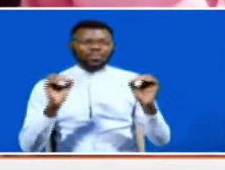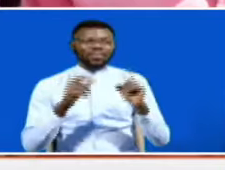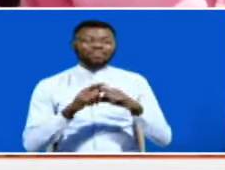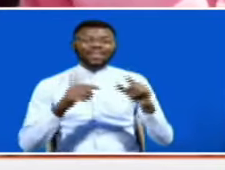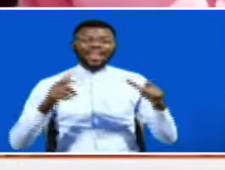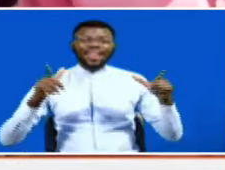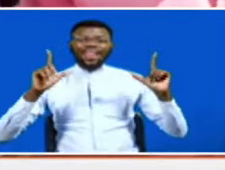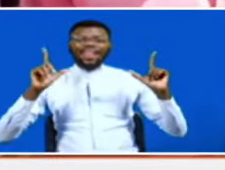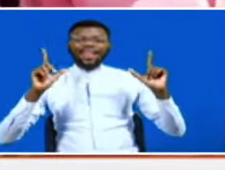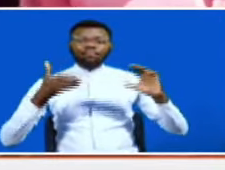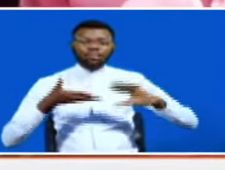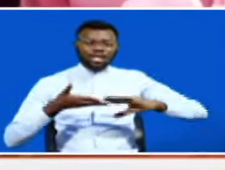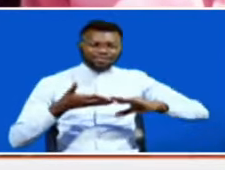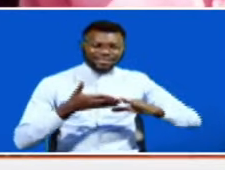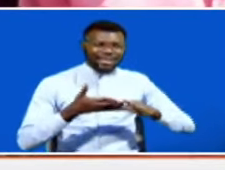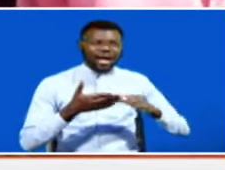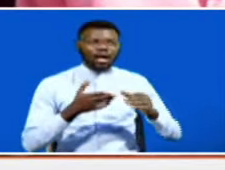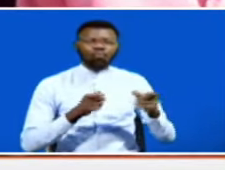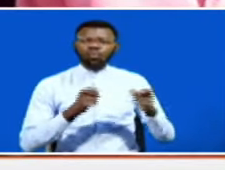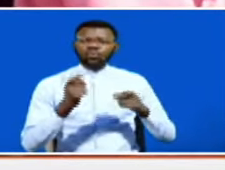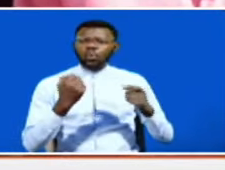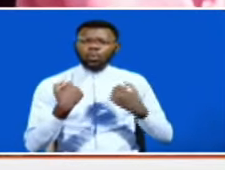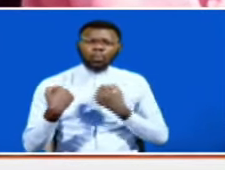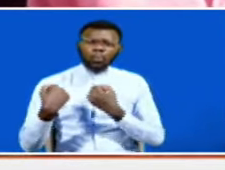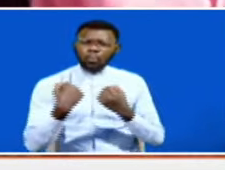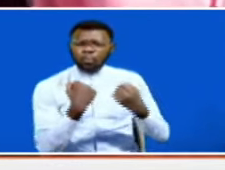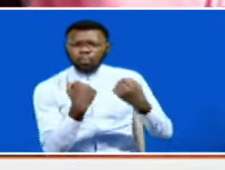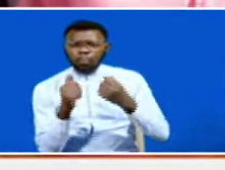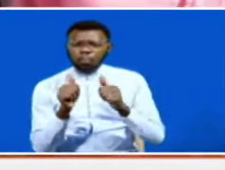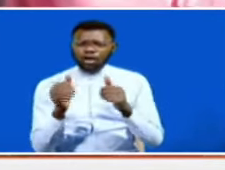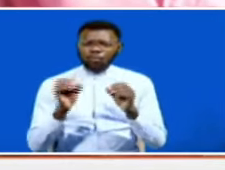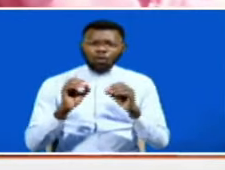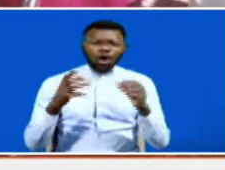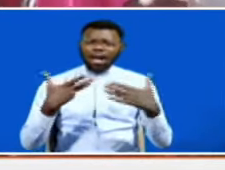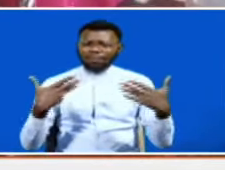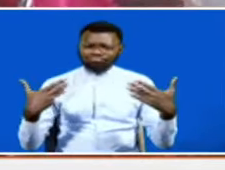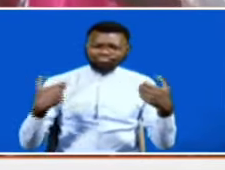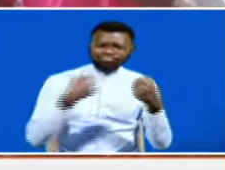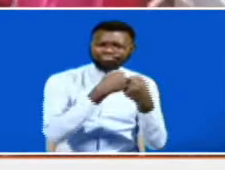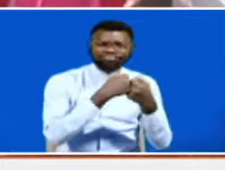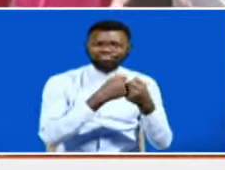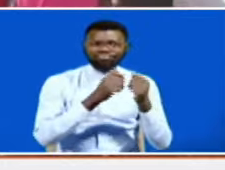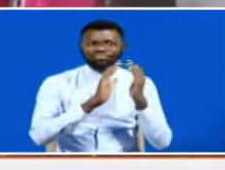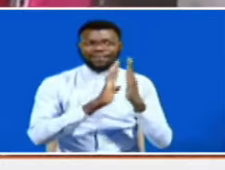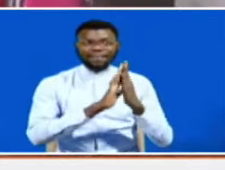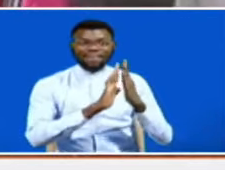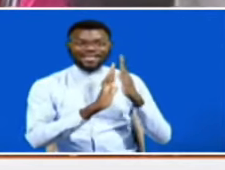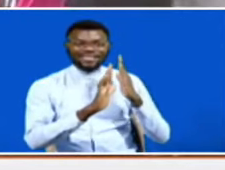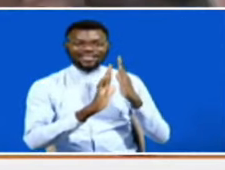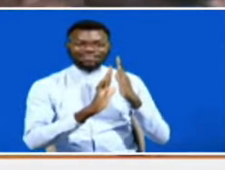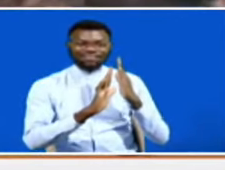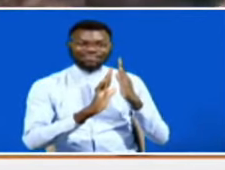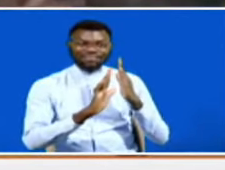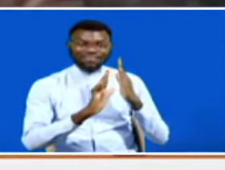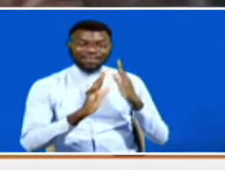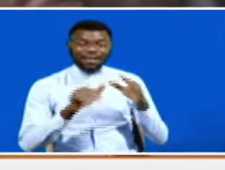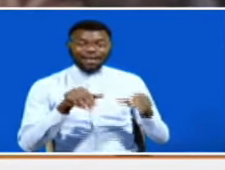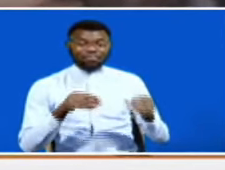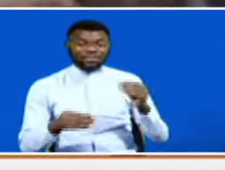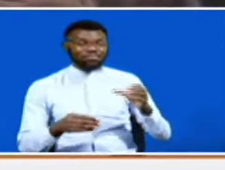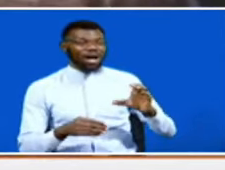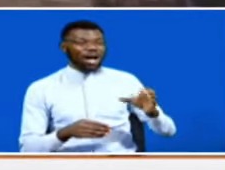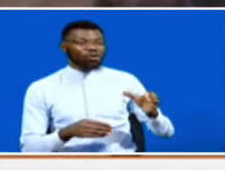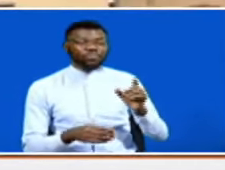lose control. Alafu ikaendea pande ya bus. Alafu trailer ikagonga bus. The chief medical officer in Busia County,